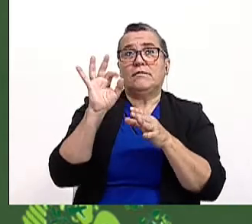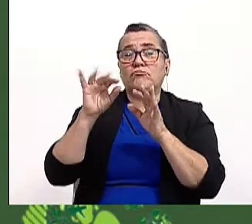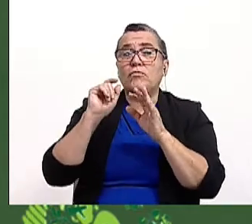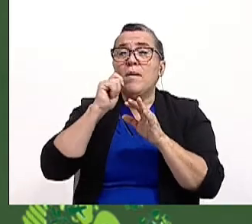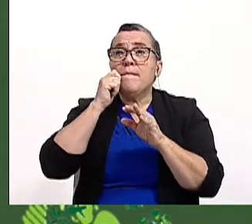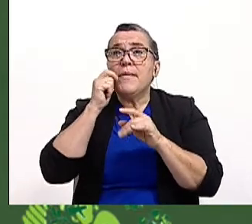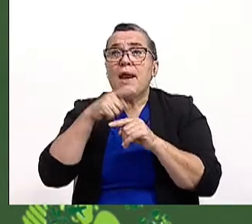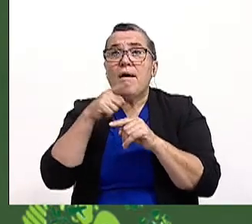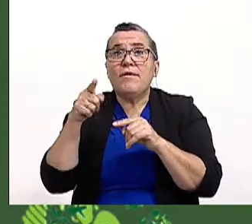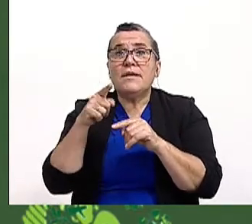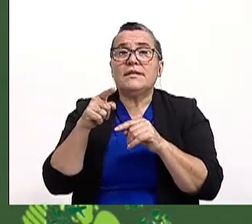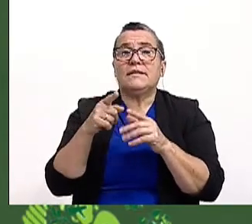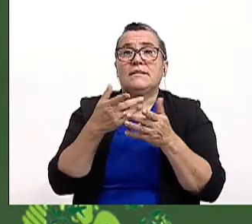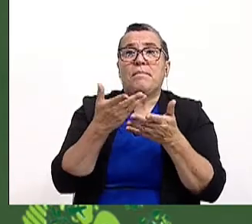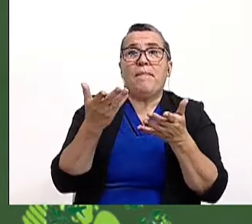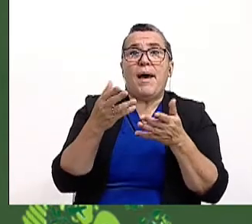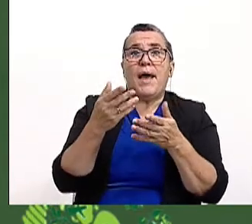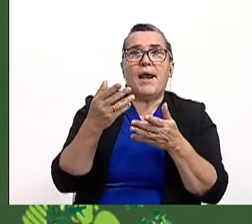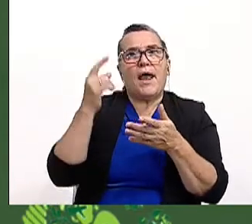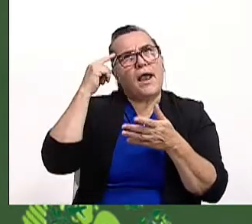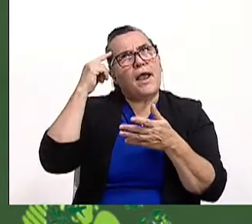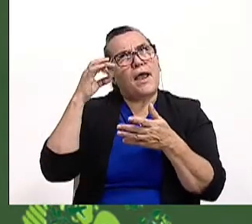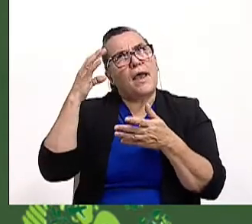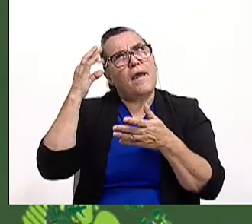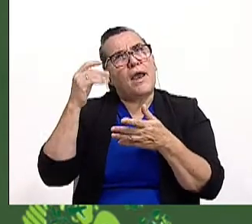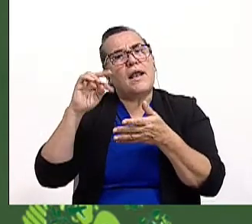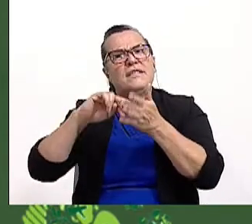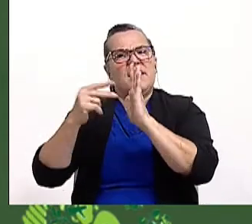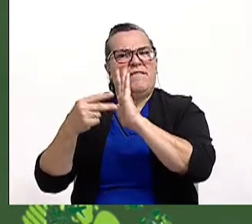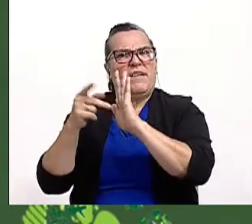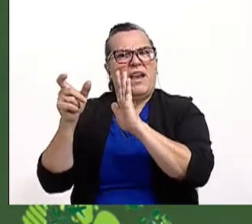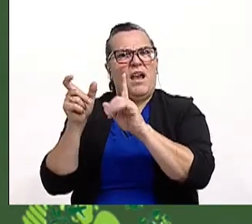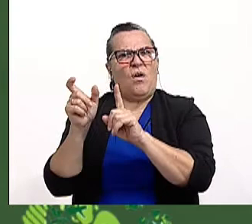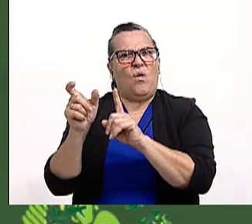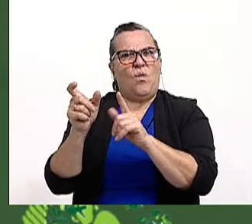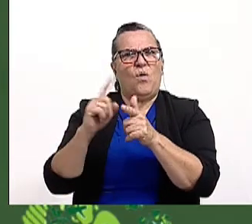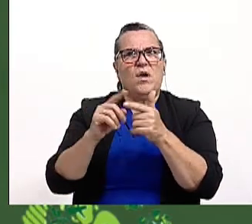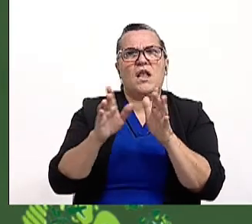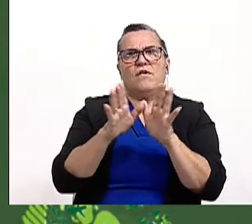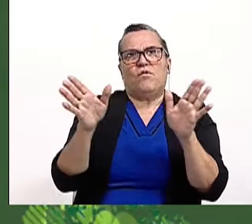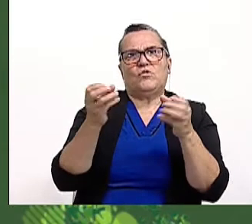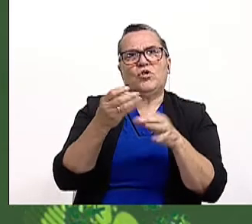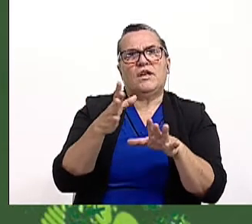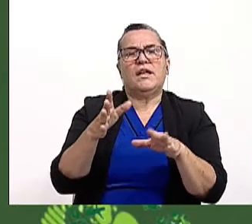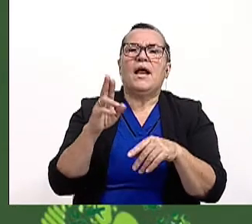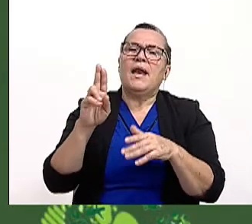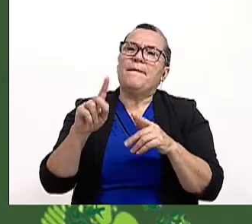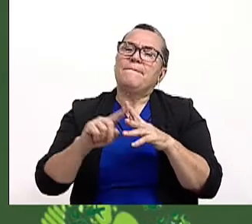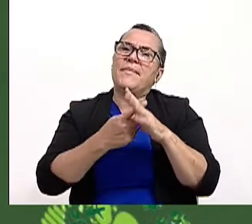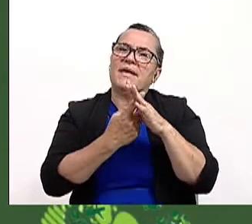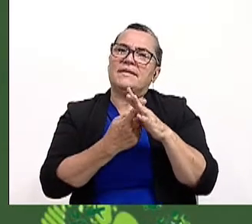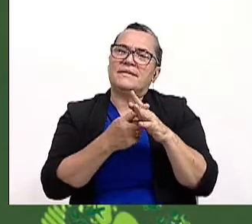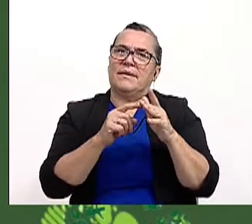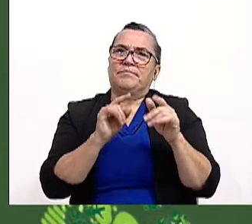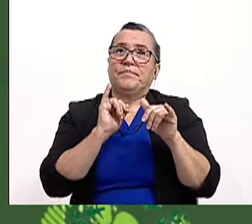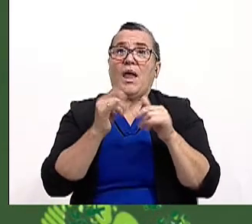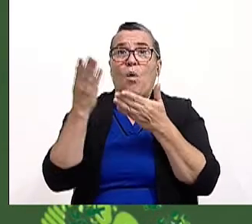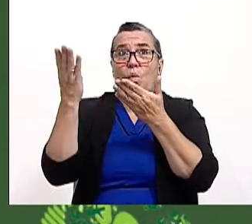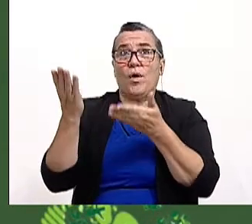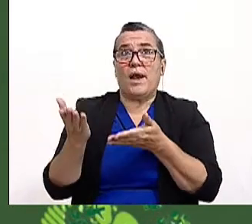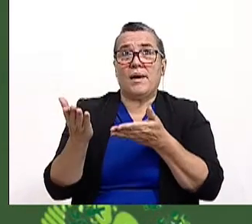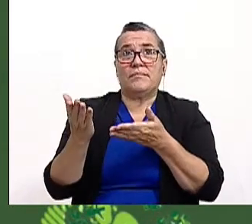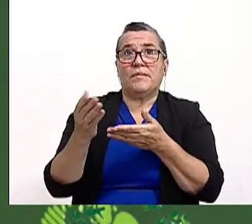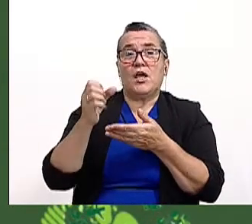General information is usually found at the beginning of the passage. Then we have this